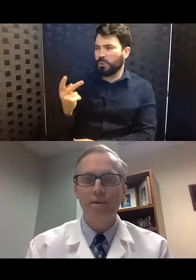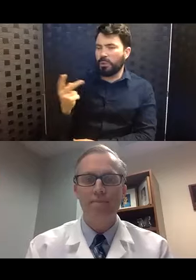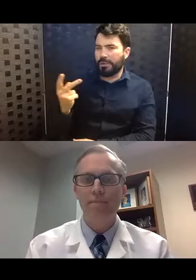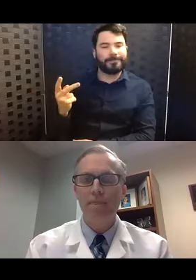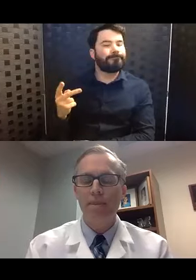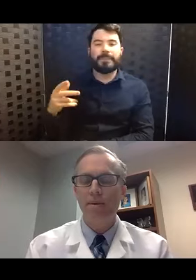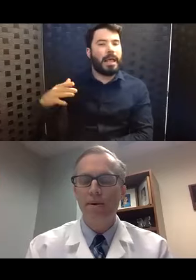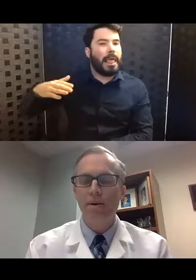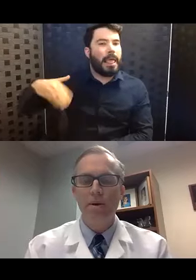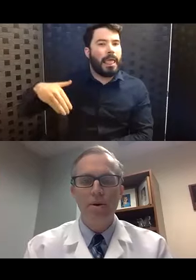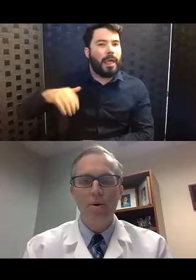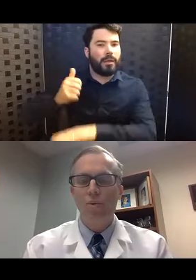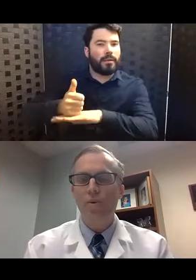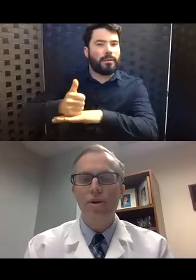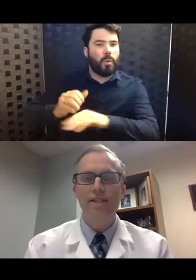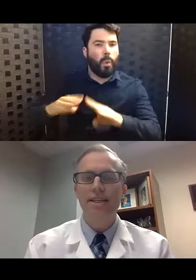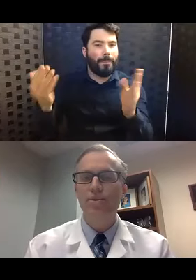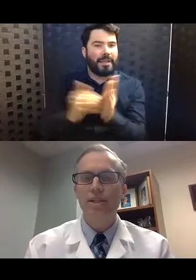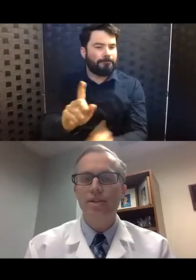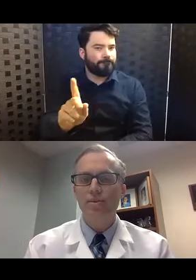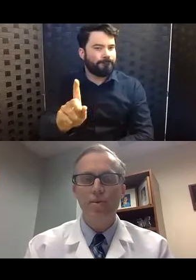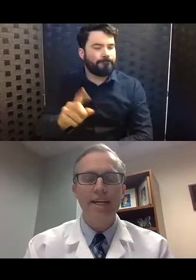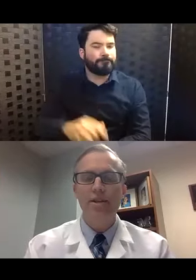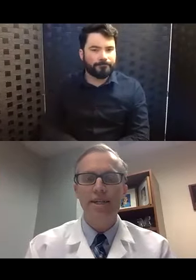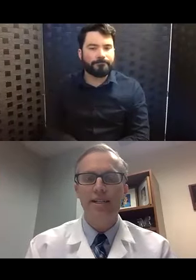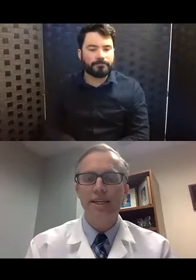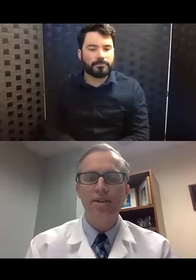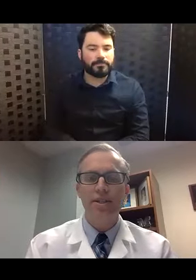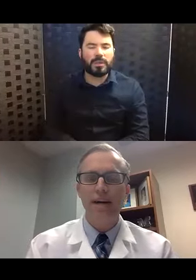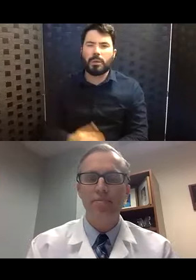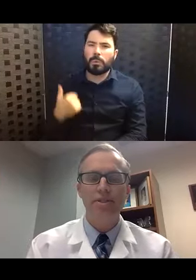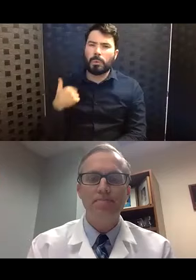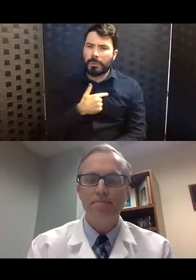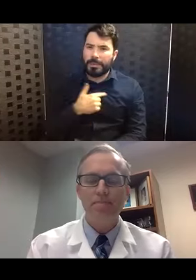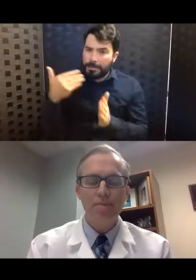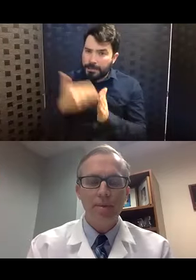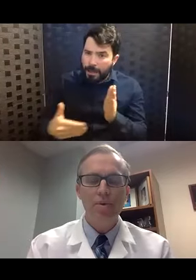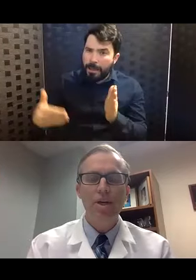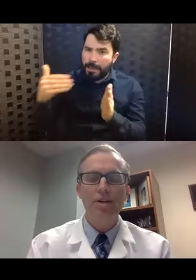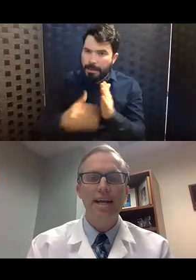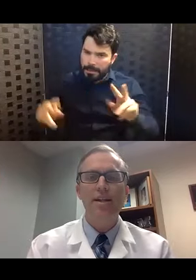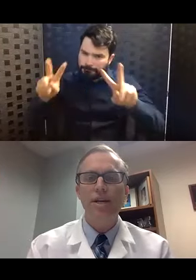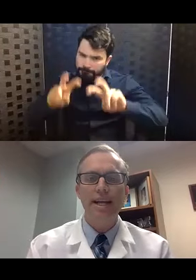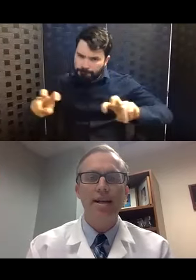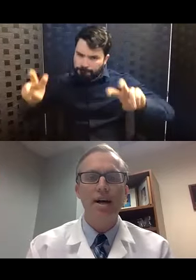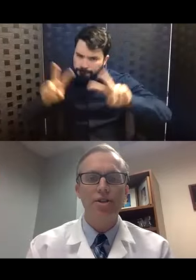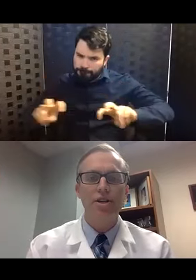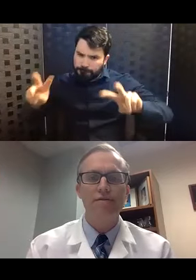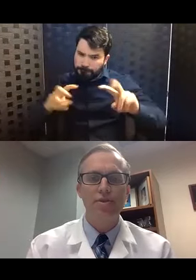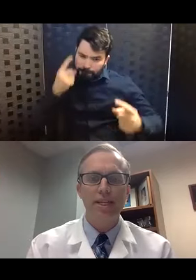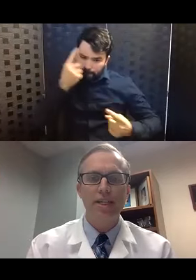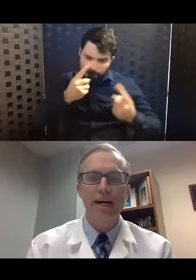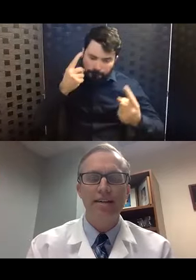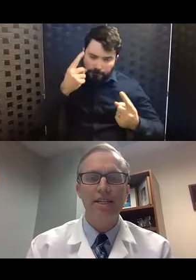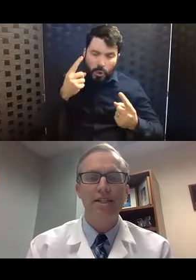RICU. While we're continuing to regularly consider this option, we are instead looking at alternatives